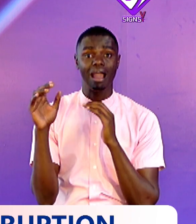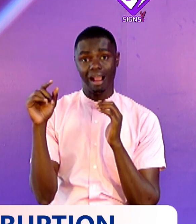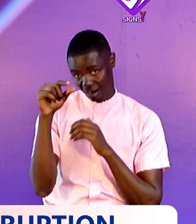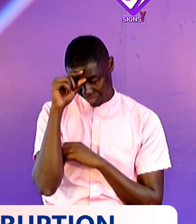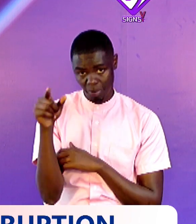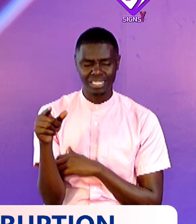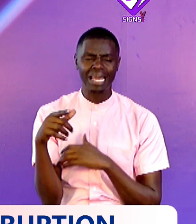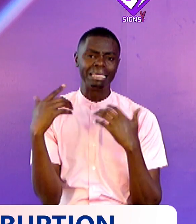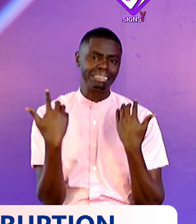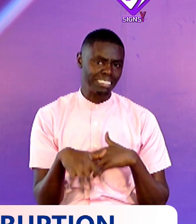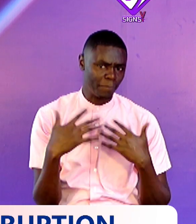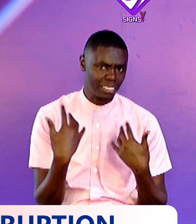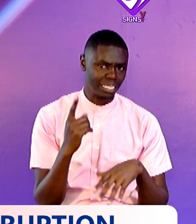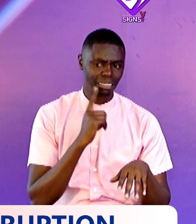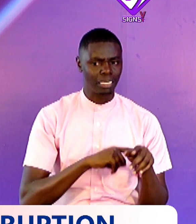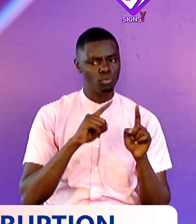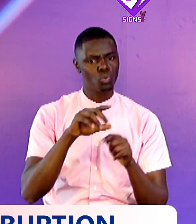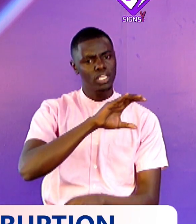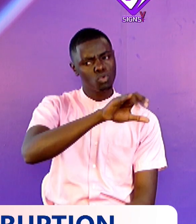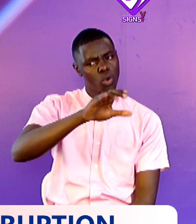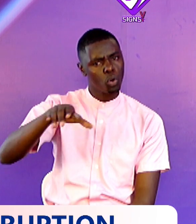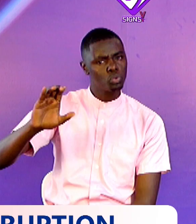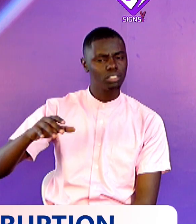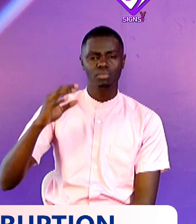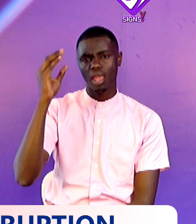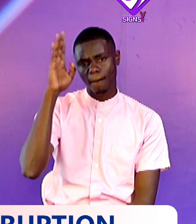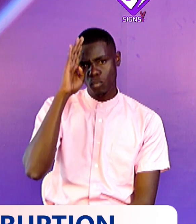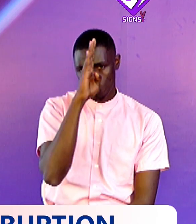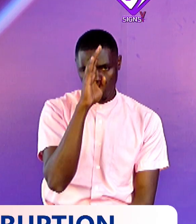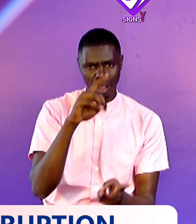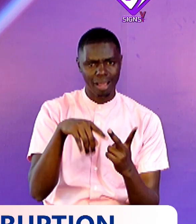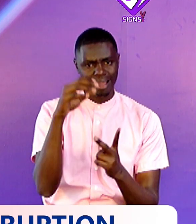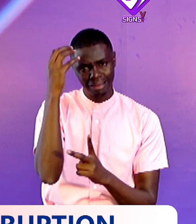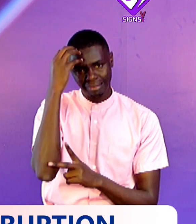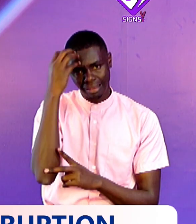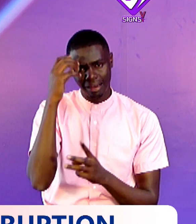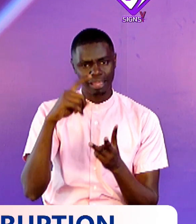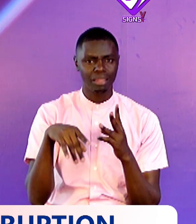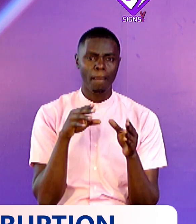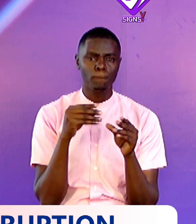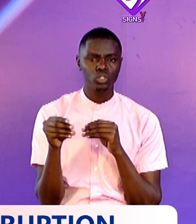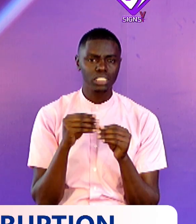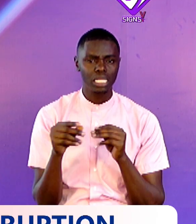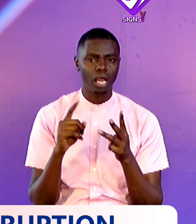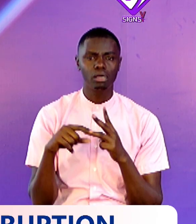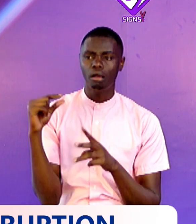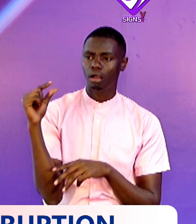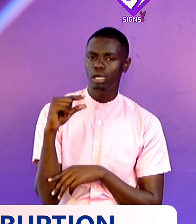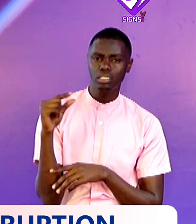It's amazing that when you went to the counties, Bungoma, Kitale, Busia,